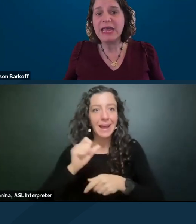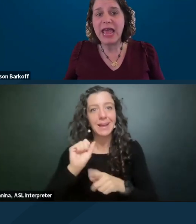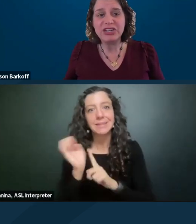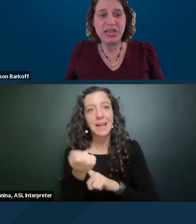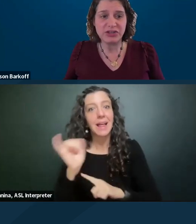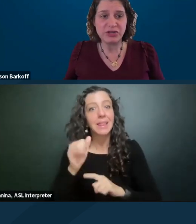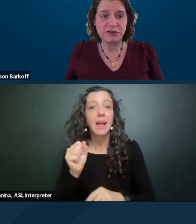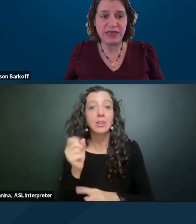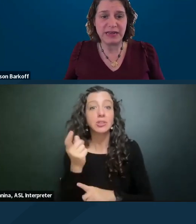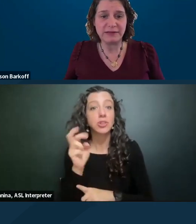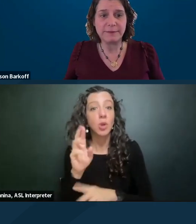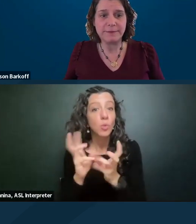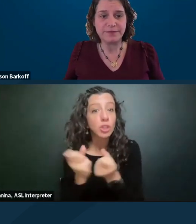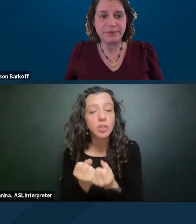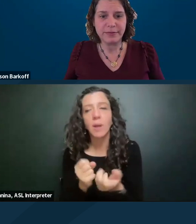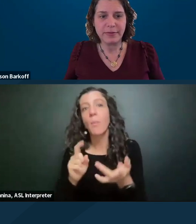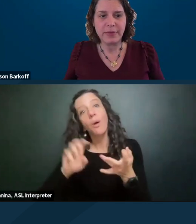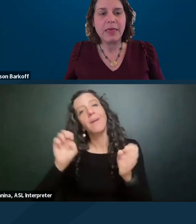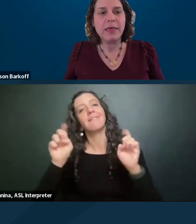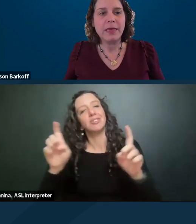workshops, and educational settings.